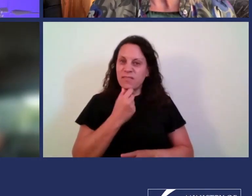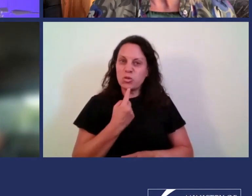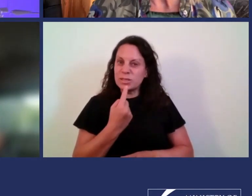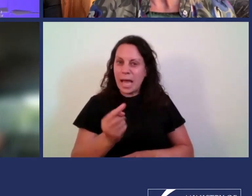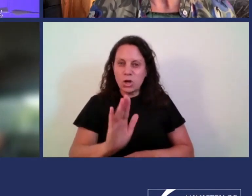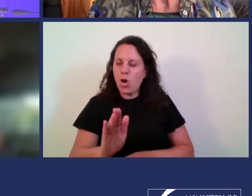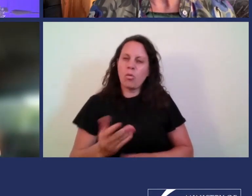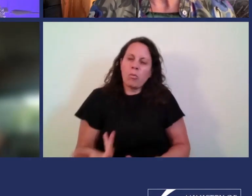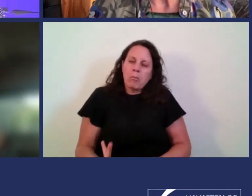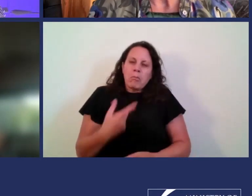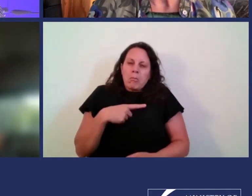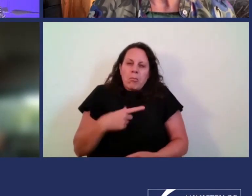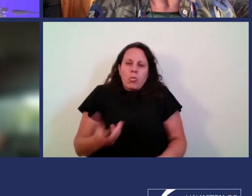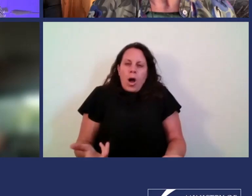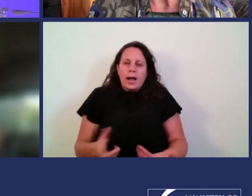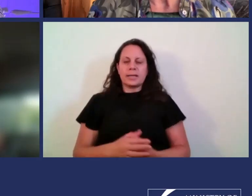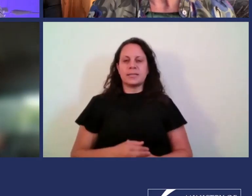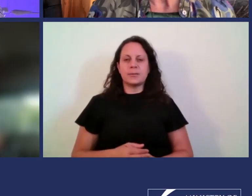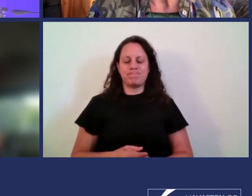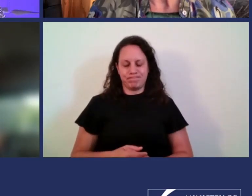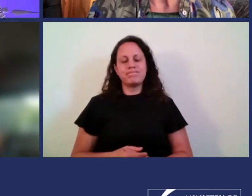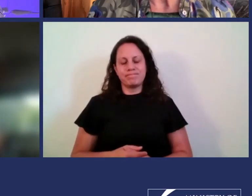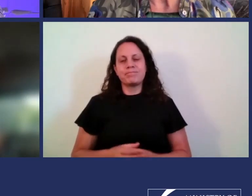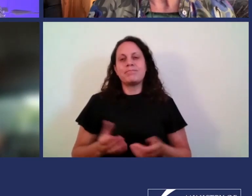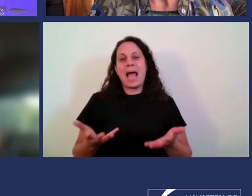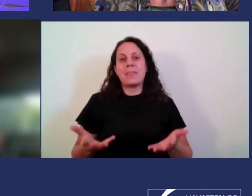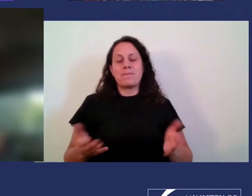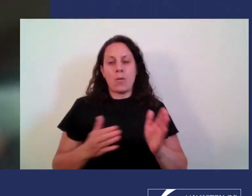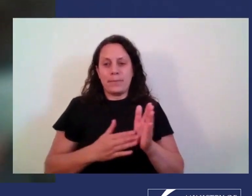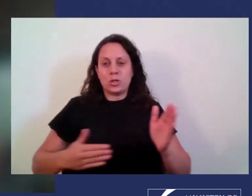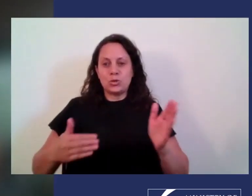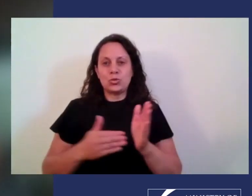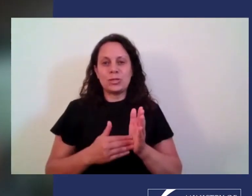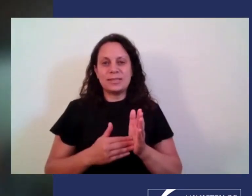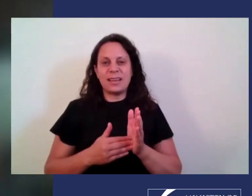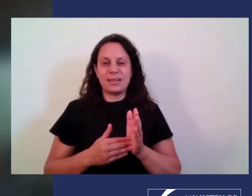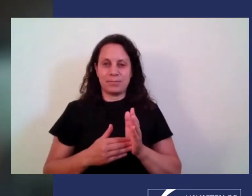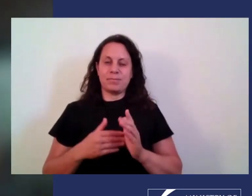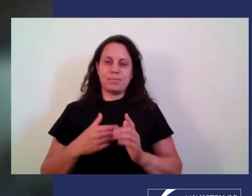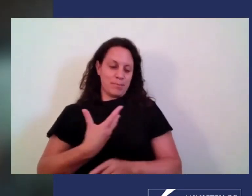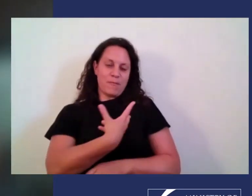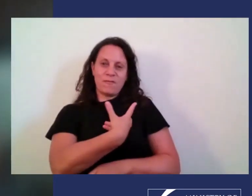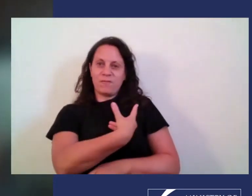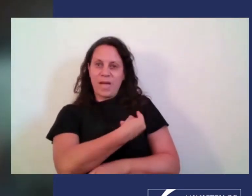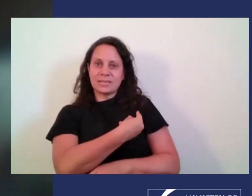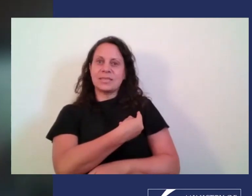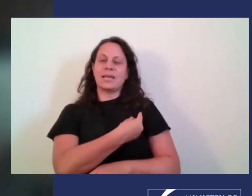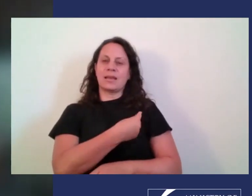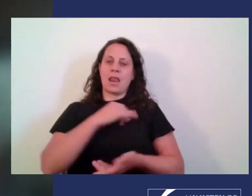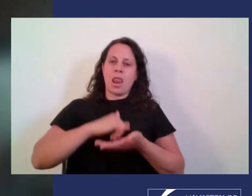At the moment in New Zealand, the COVID vaccination is only licensed and approved